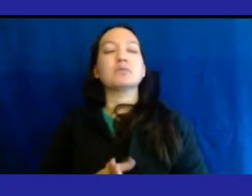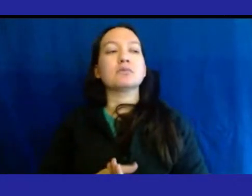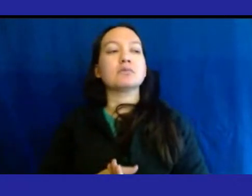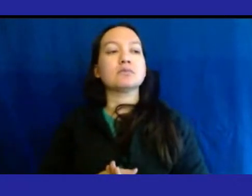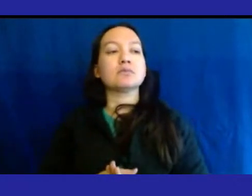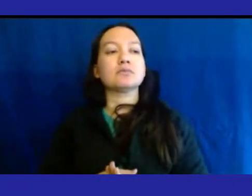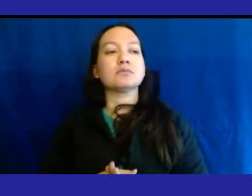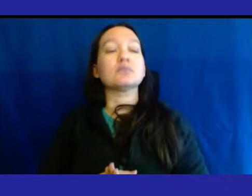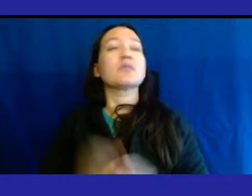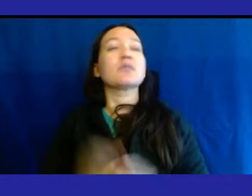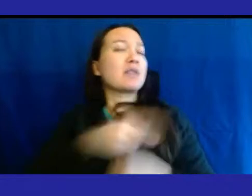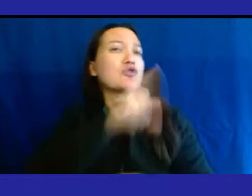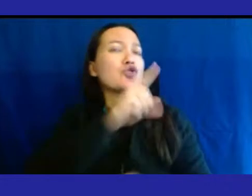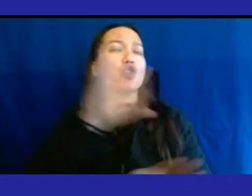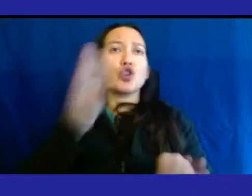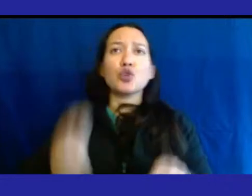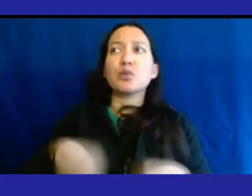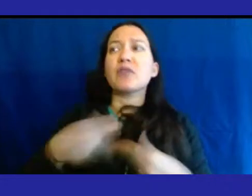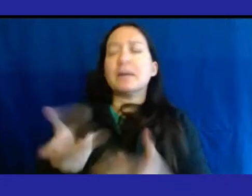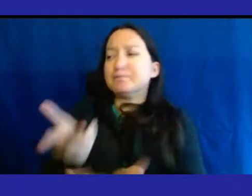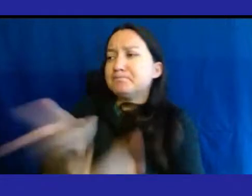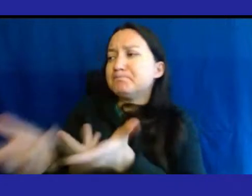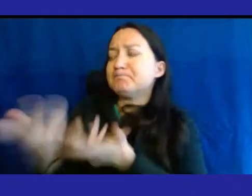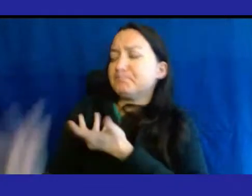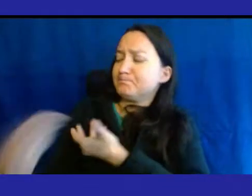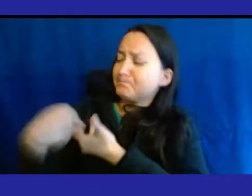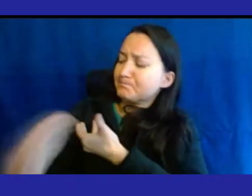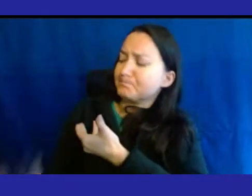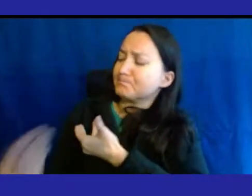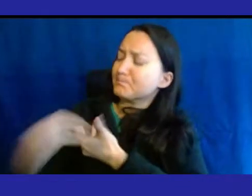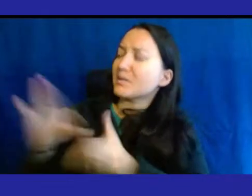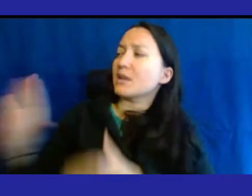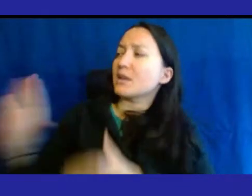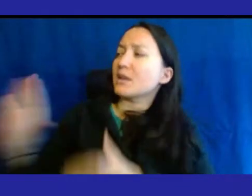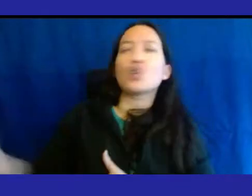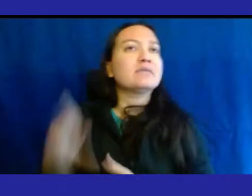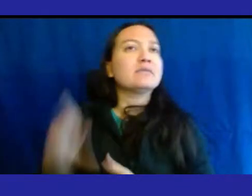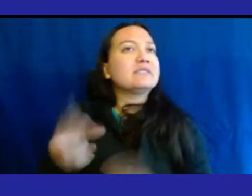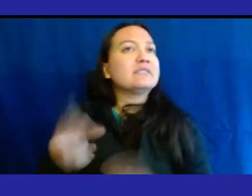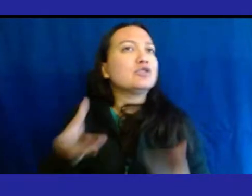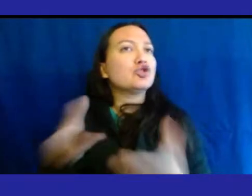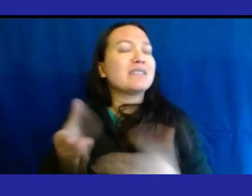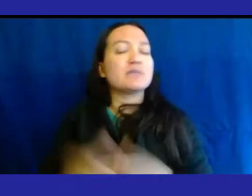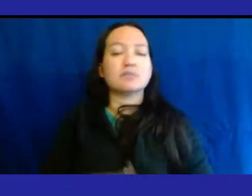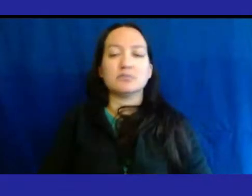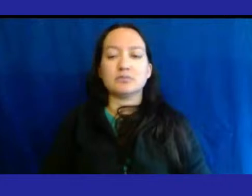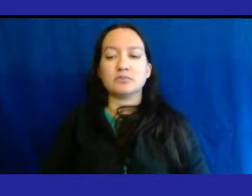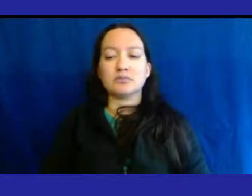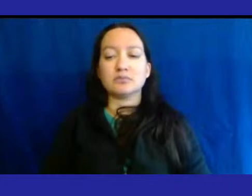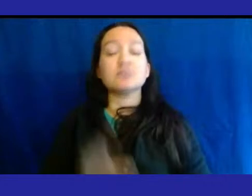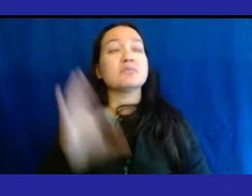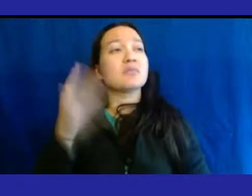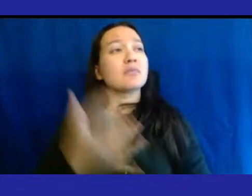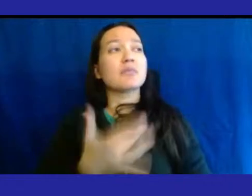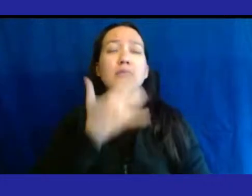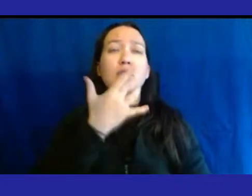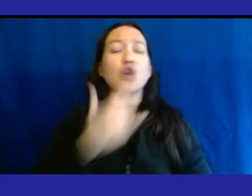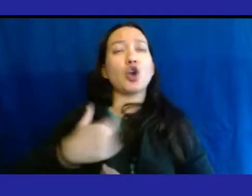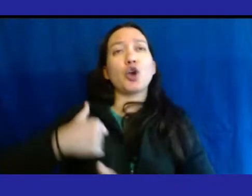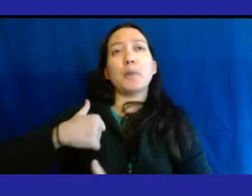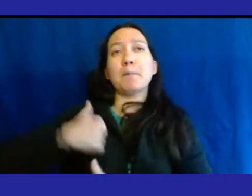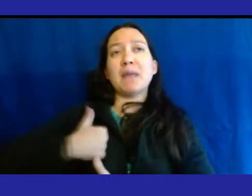we are providing and engaging them with the services that they need. Ultimately, we would like to become a